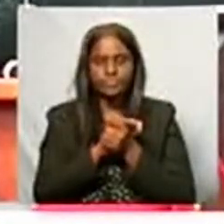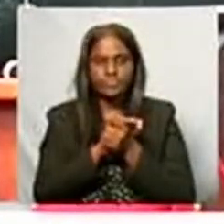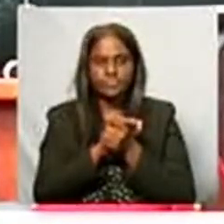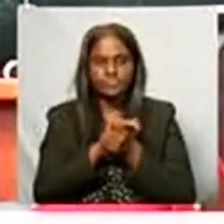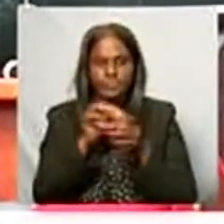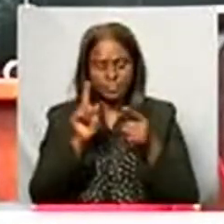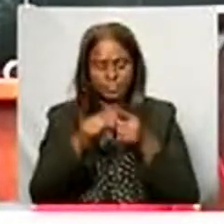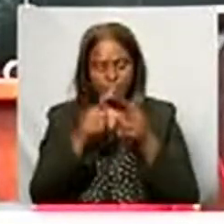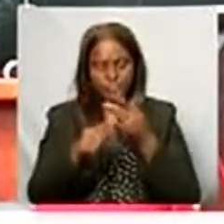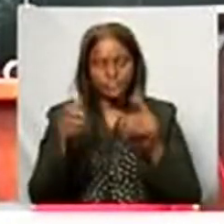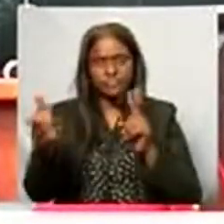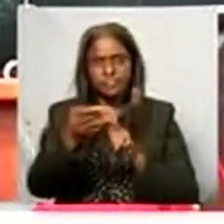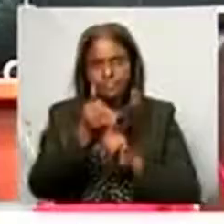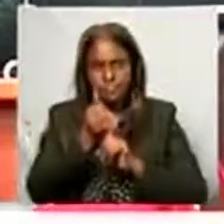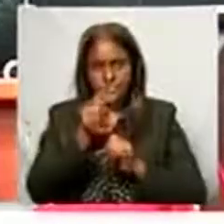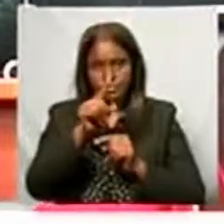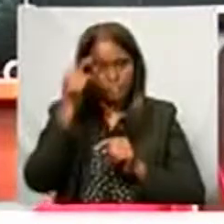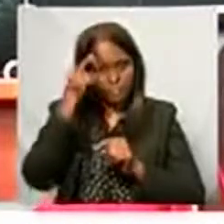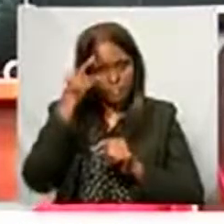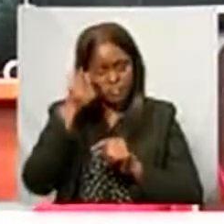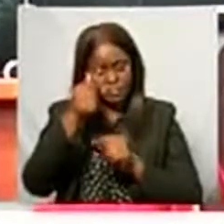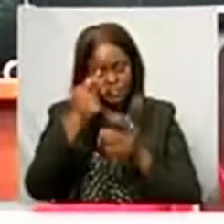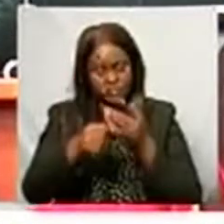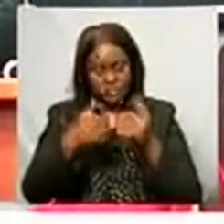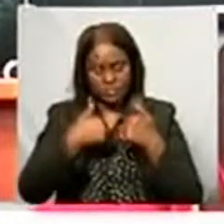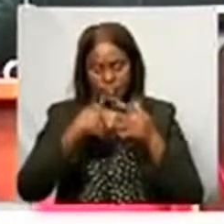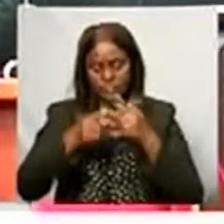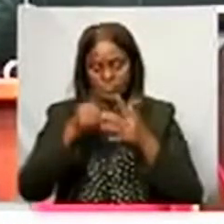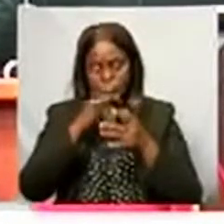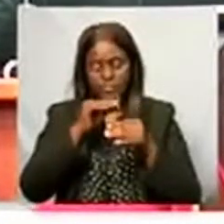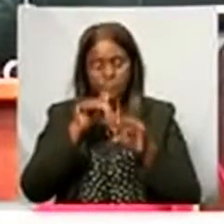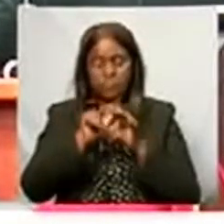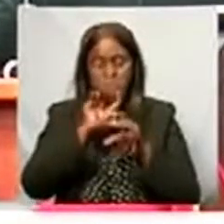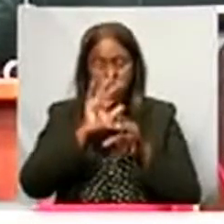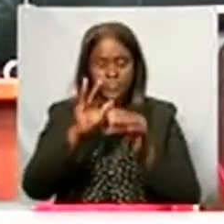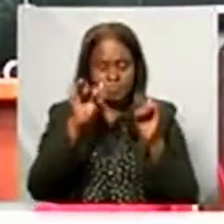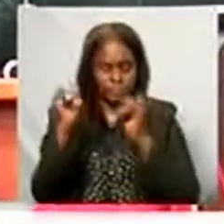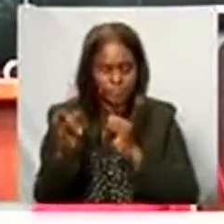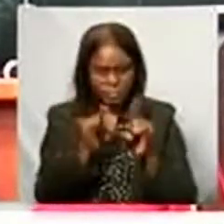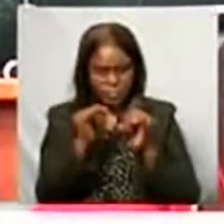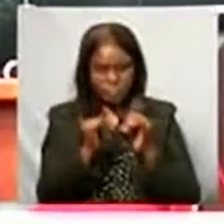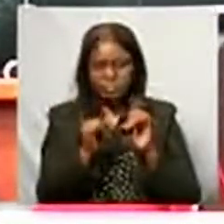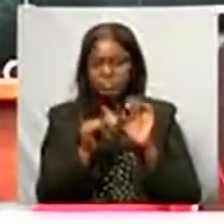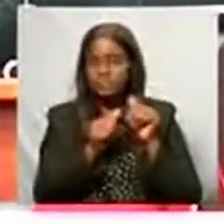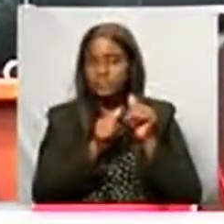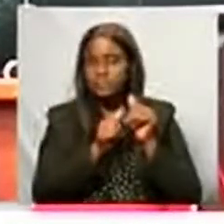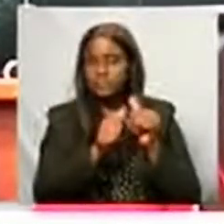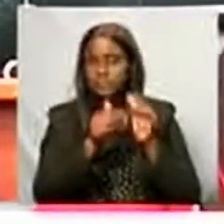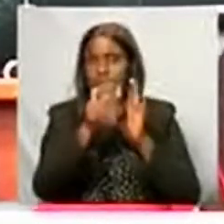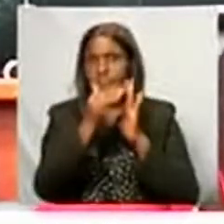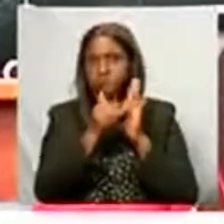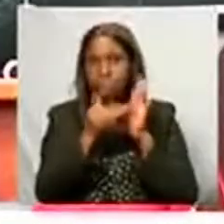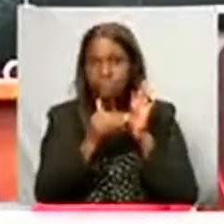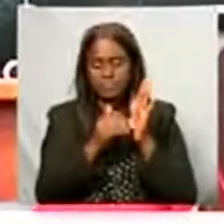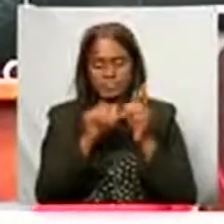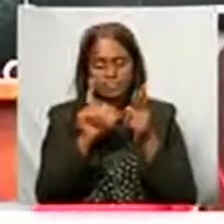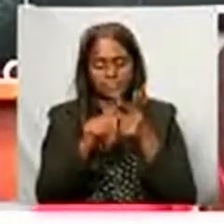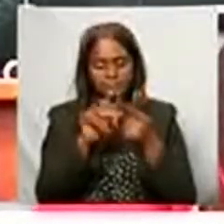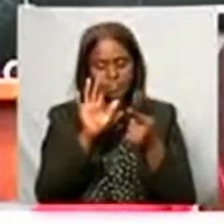In order to achieve this, government is embarked on the implementation of the following.